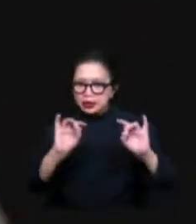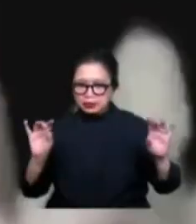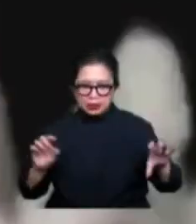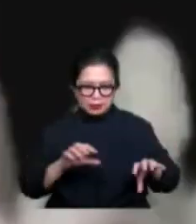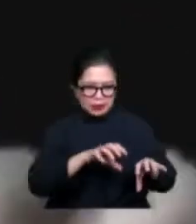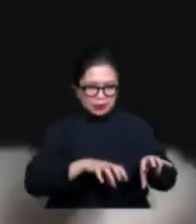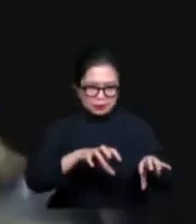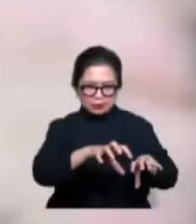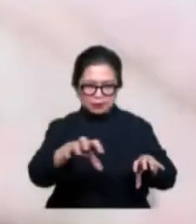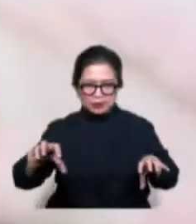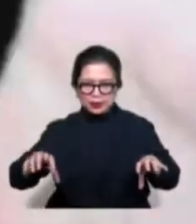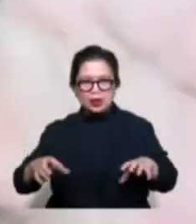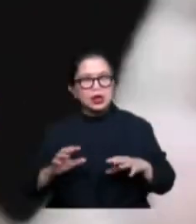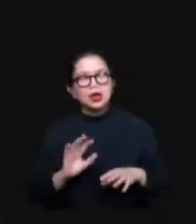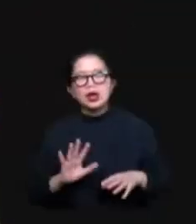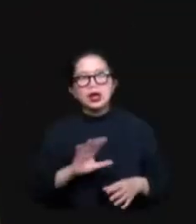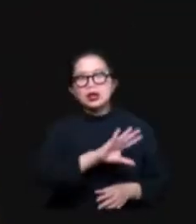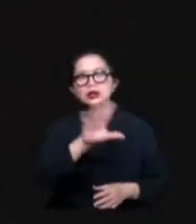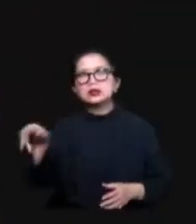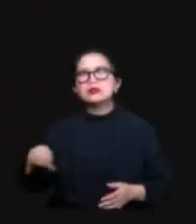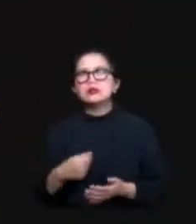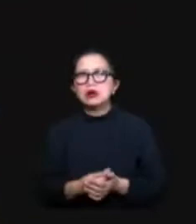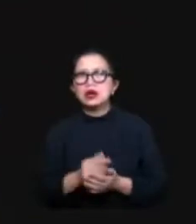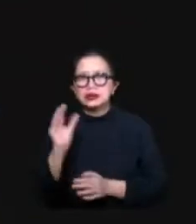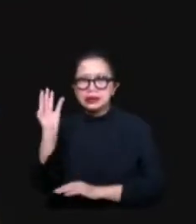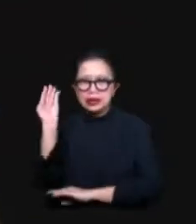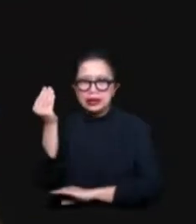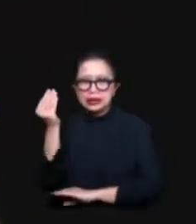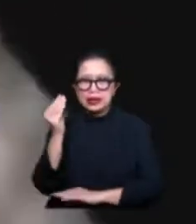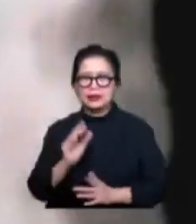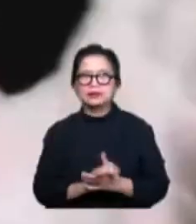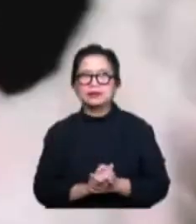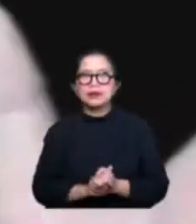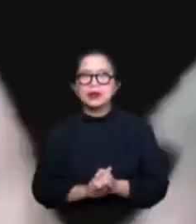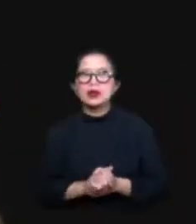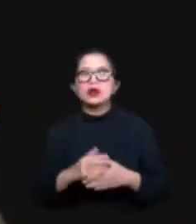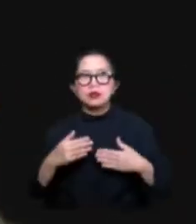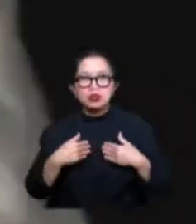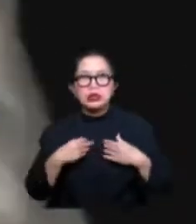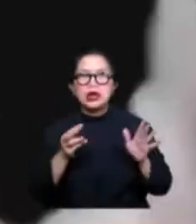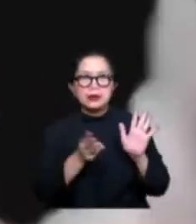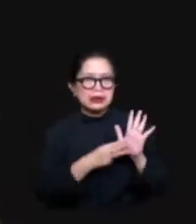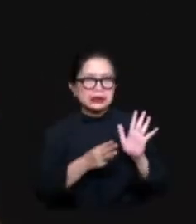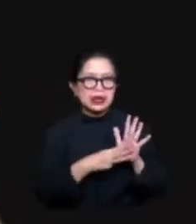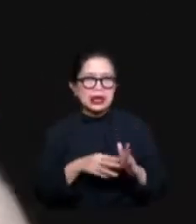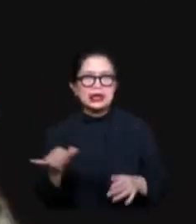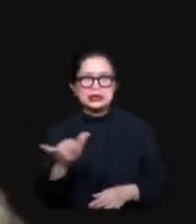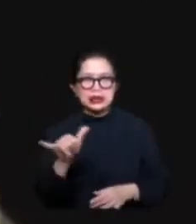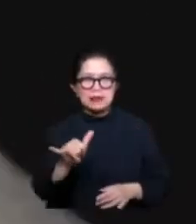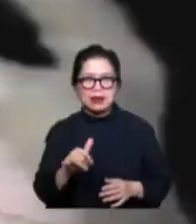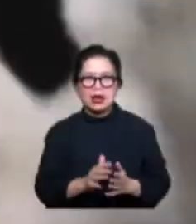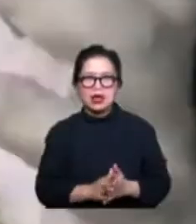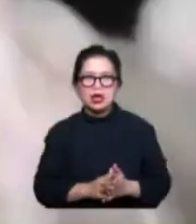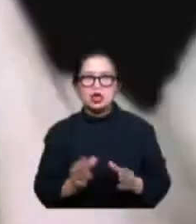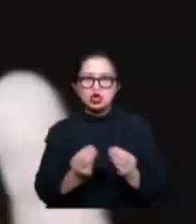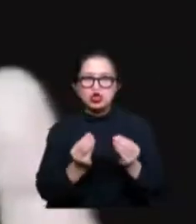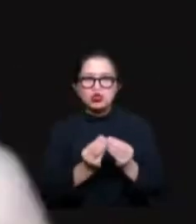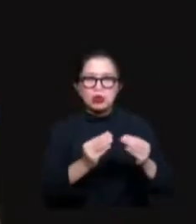Jakarta, is consists of the problem of density and also the crowding. And this